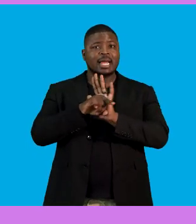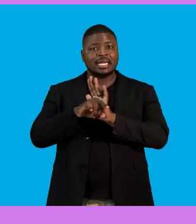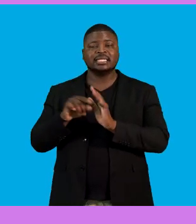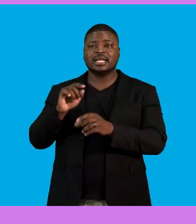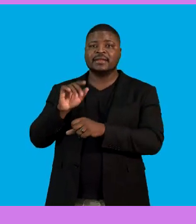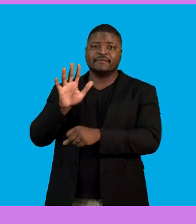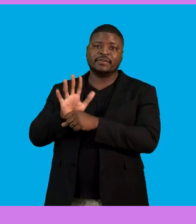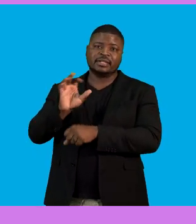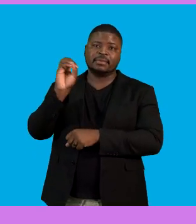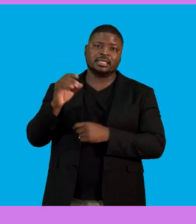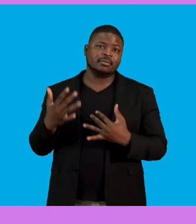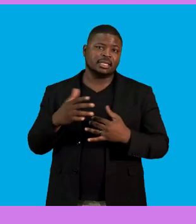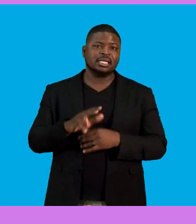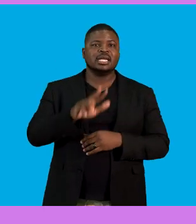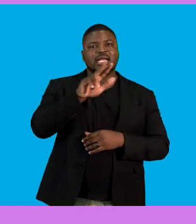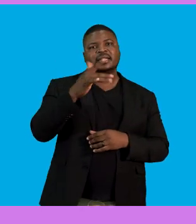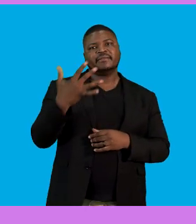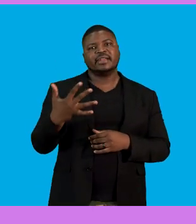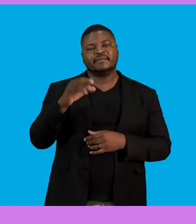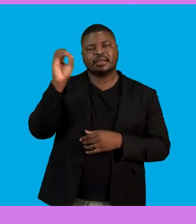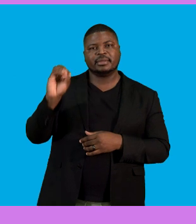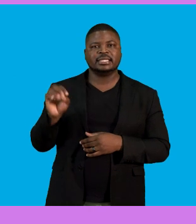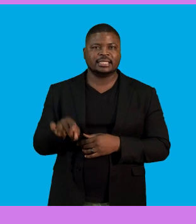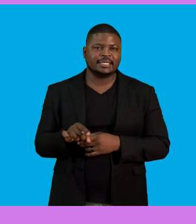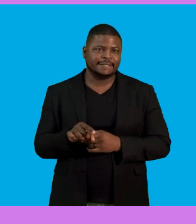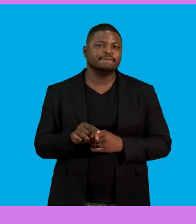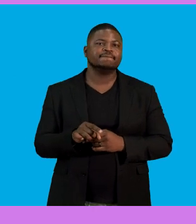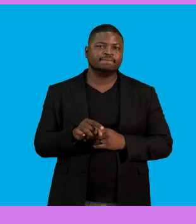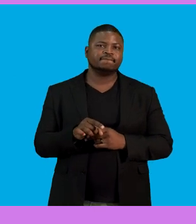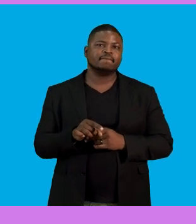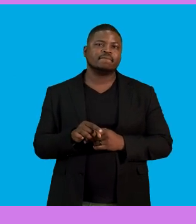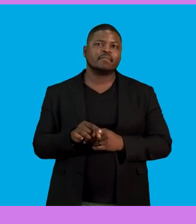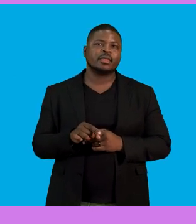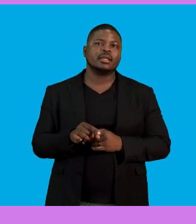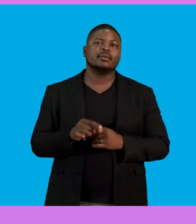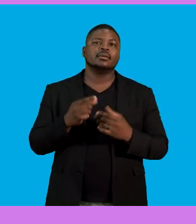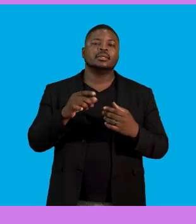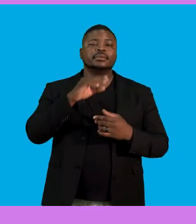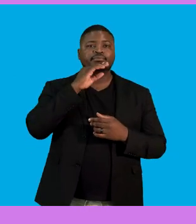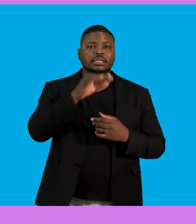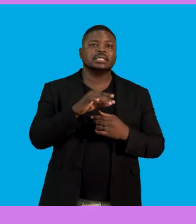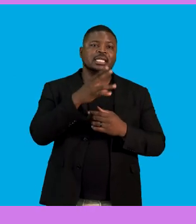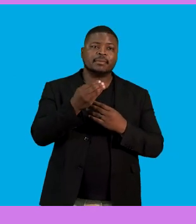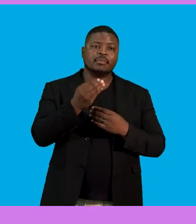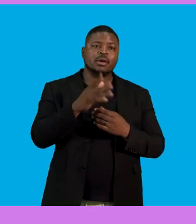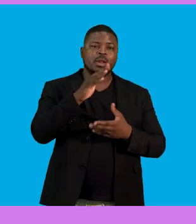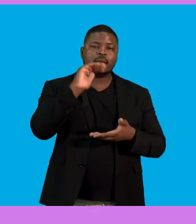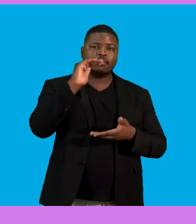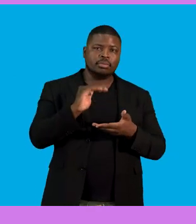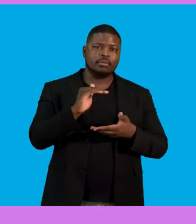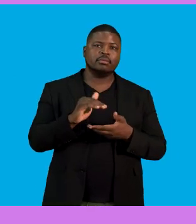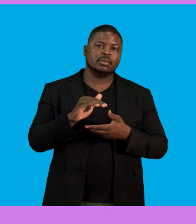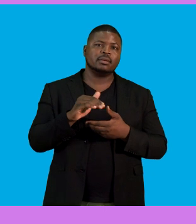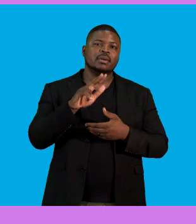15%? We get 85%. So it means the number that we left will be actually 85% of the previous